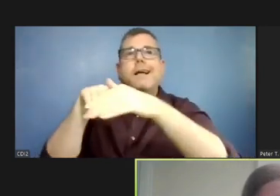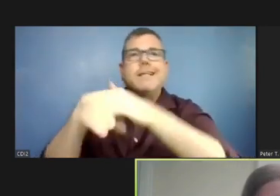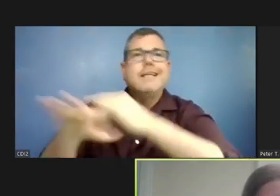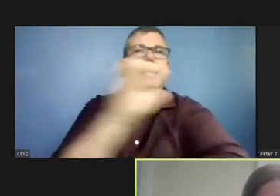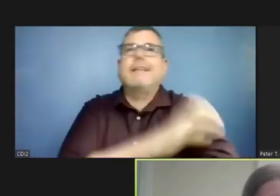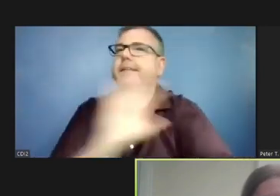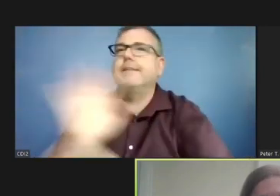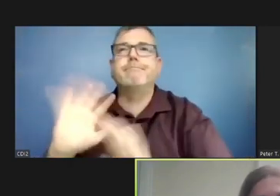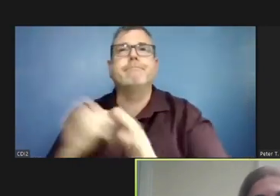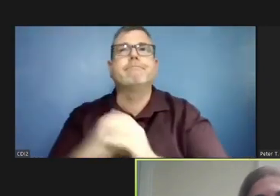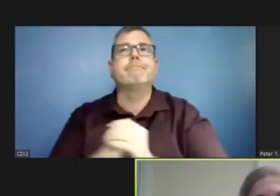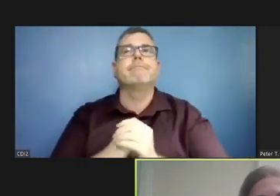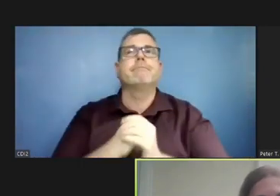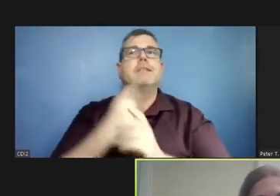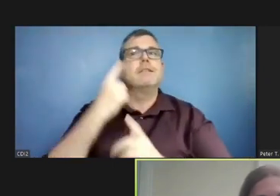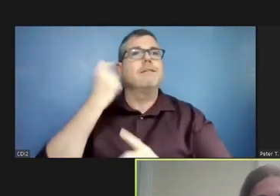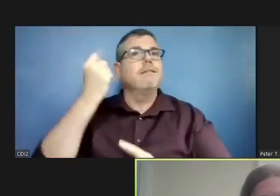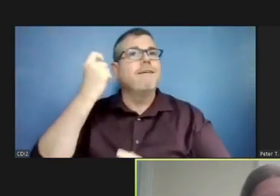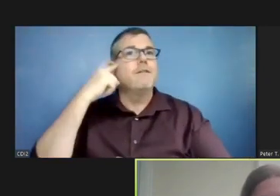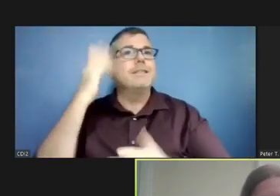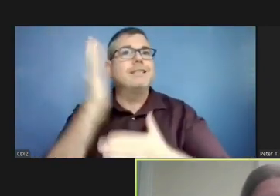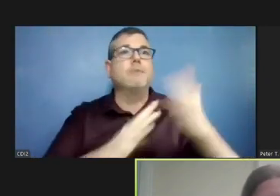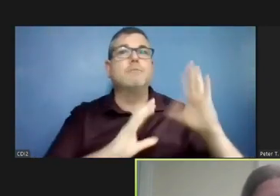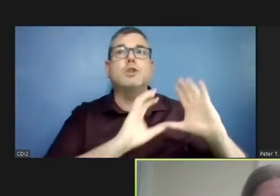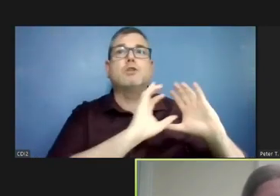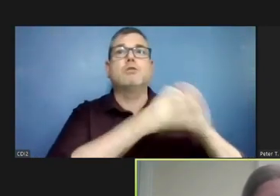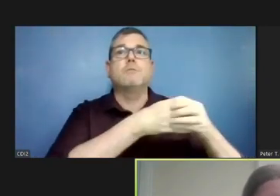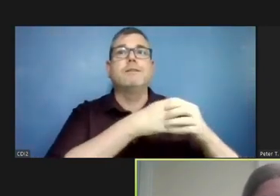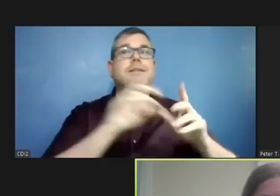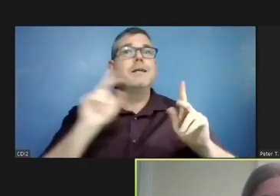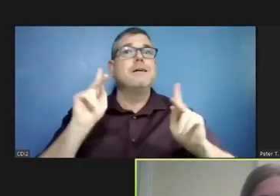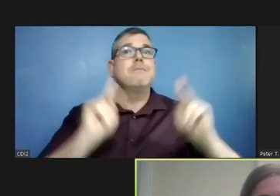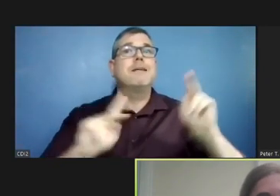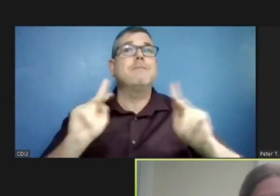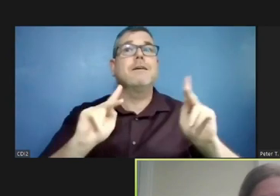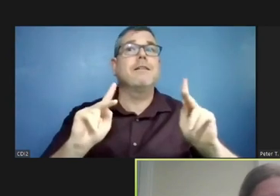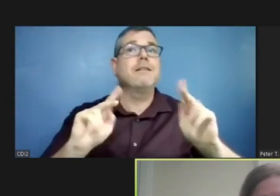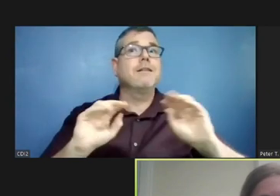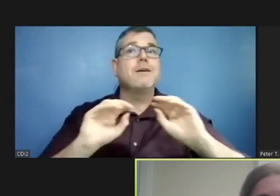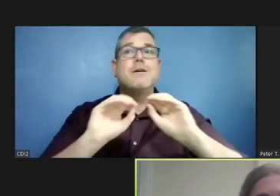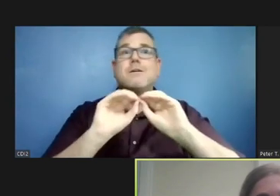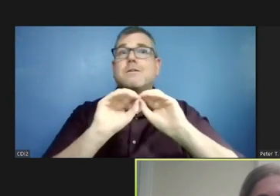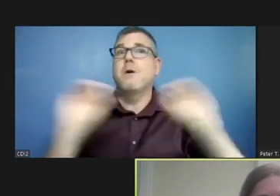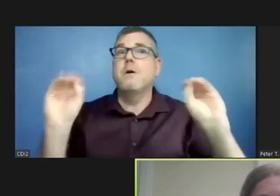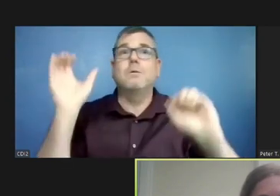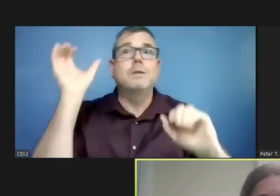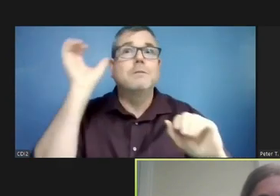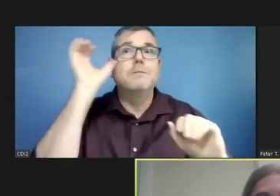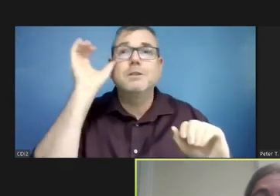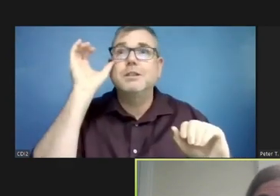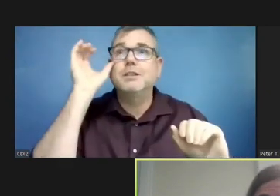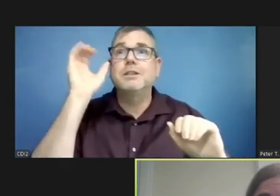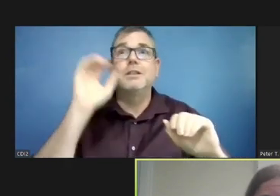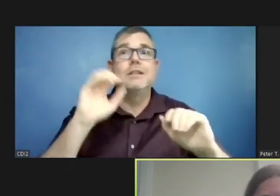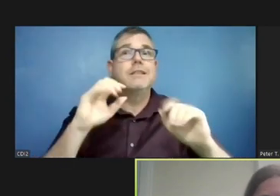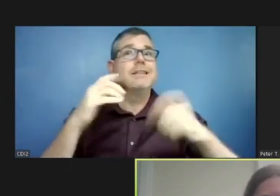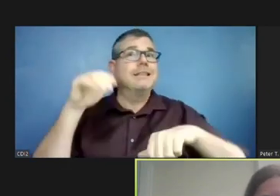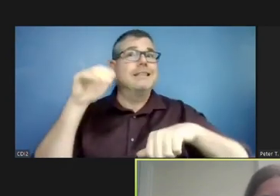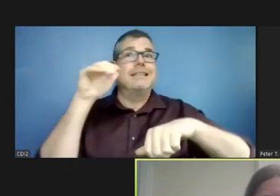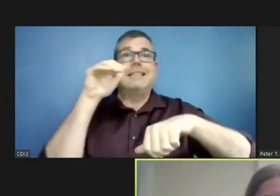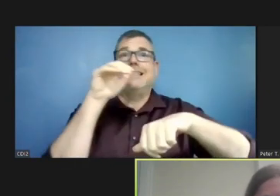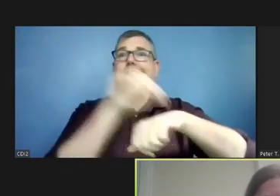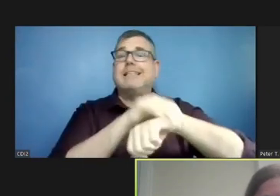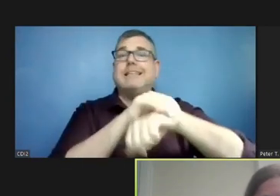have web access and who have language barriers, to make sure that we have the staffing necessary